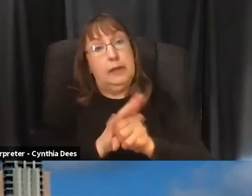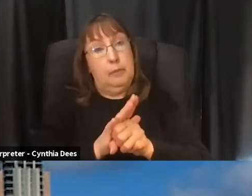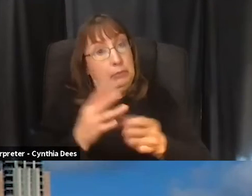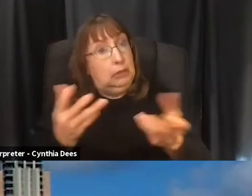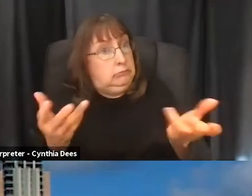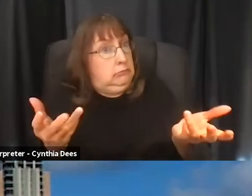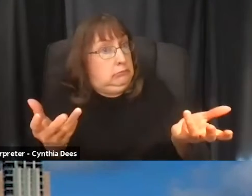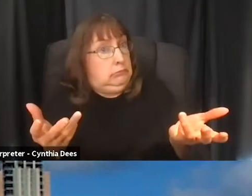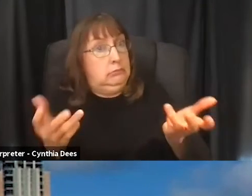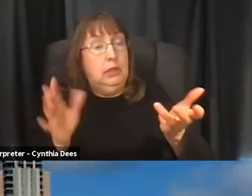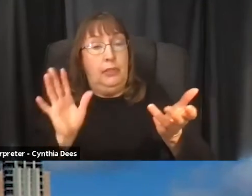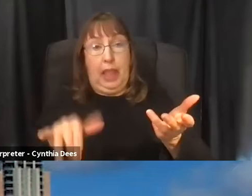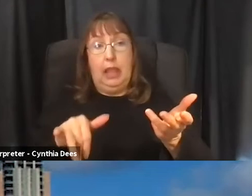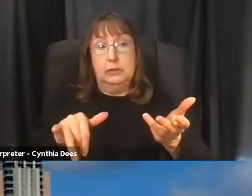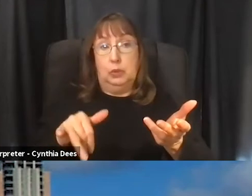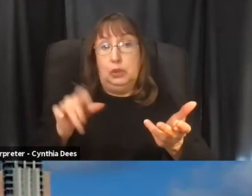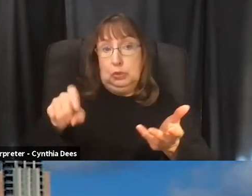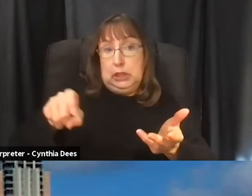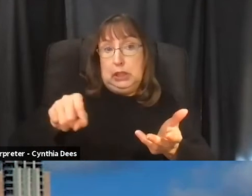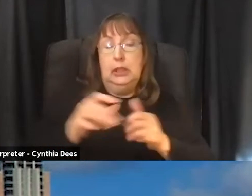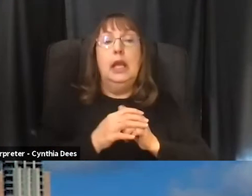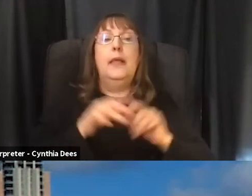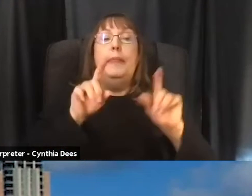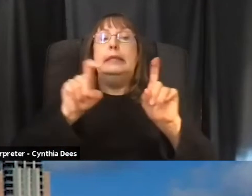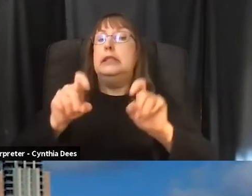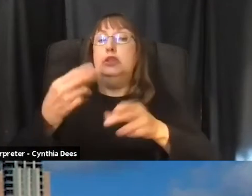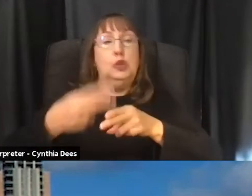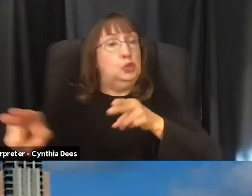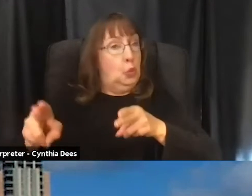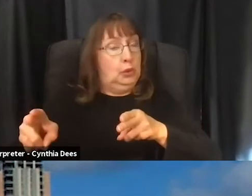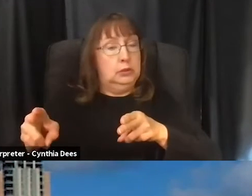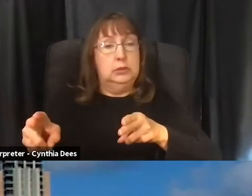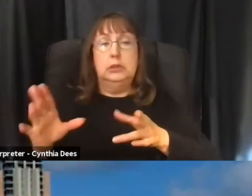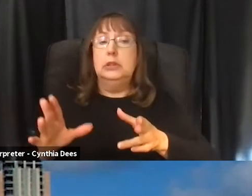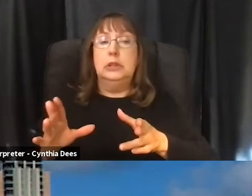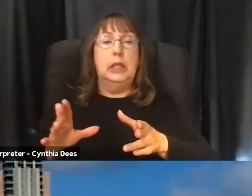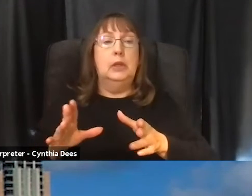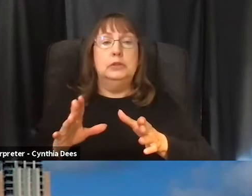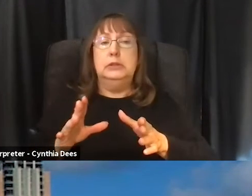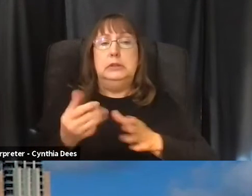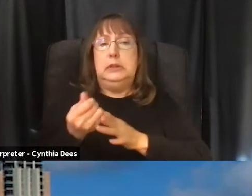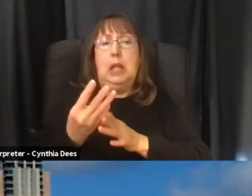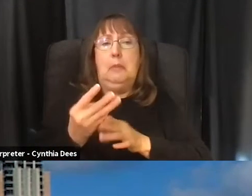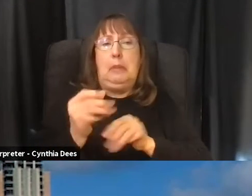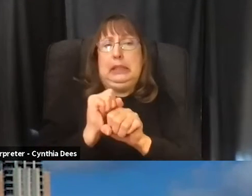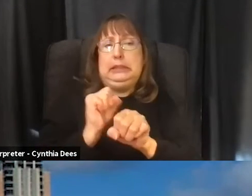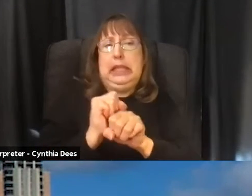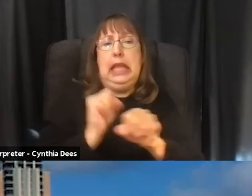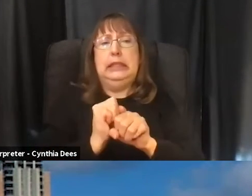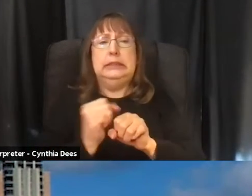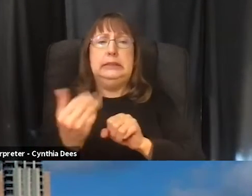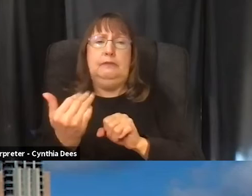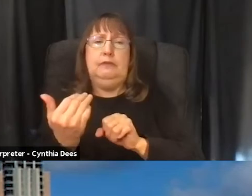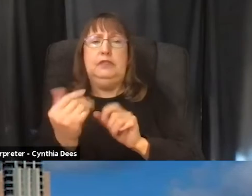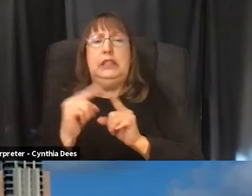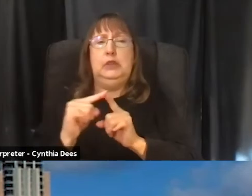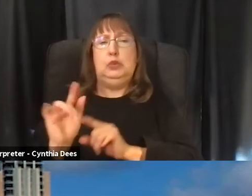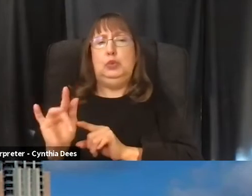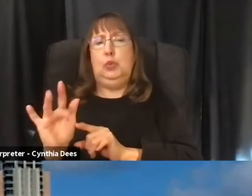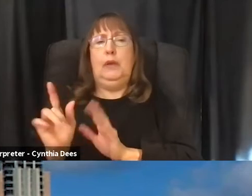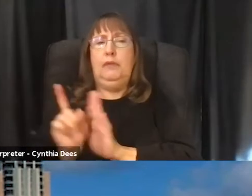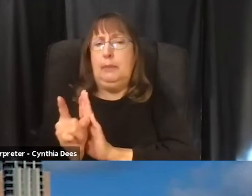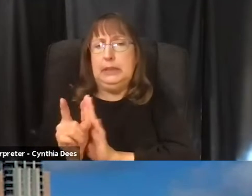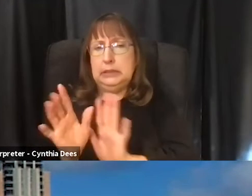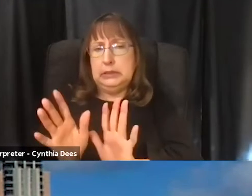takes. The tests are short. They're, a couple of tasks, 15 to 25 minutes, but